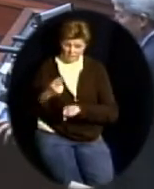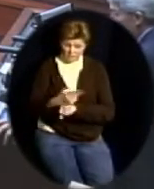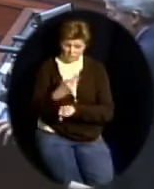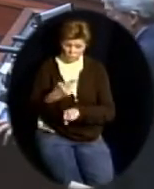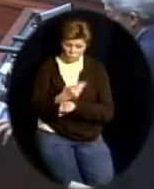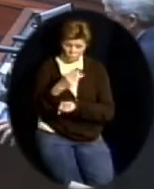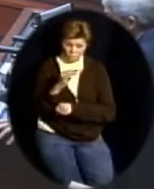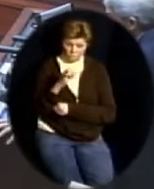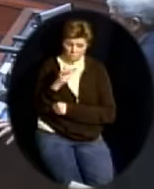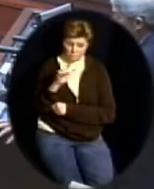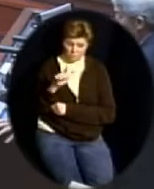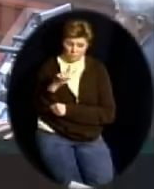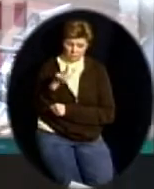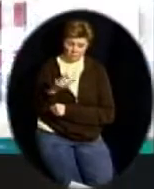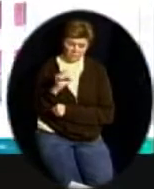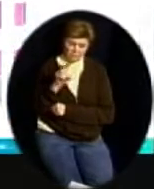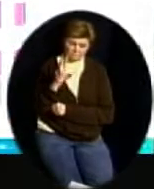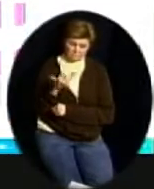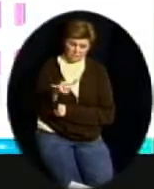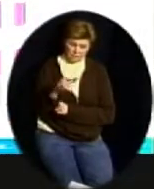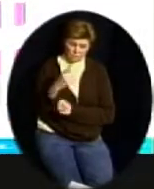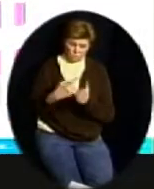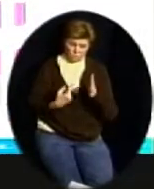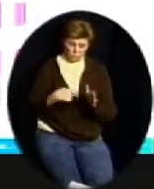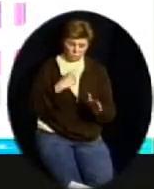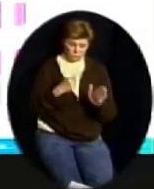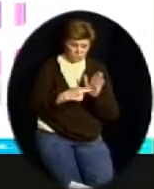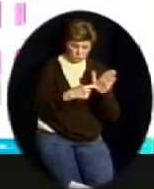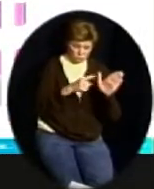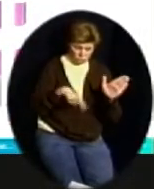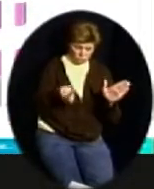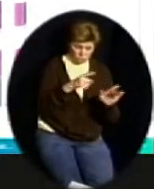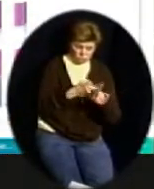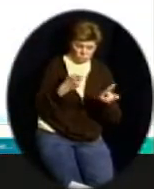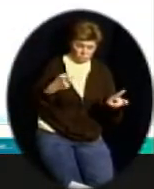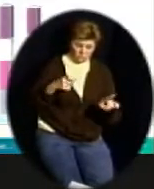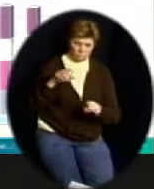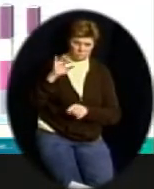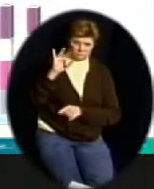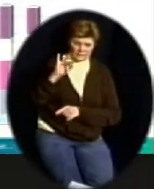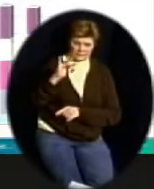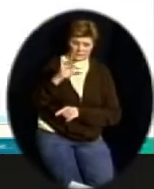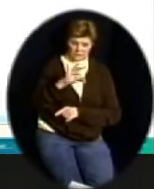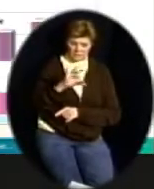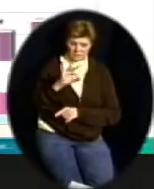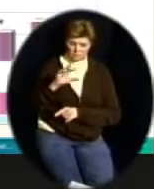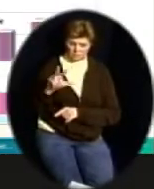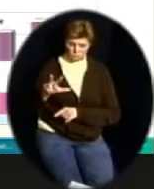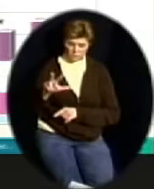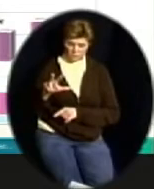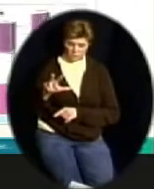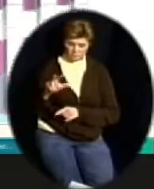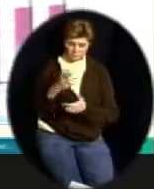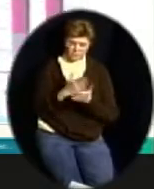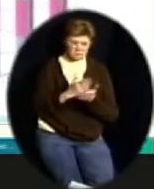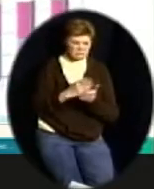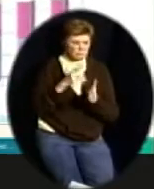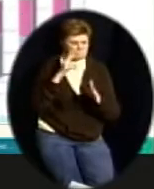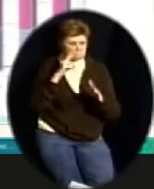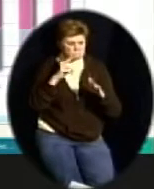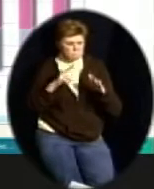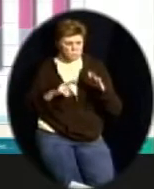What we are showing here are mill levies since 1993, and just trying to give some perspective to the board